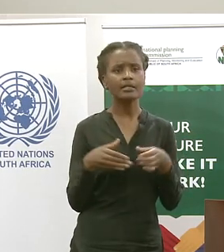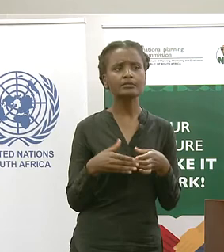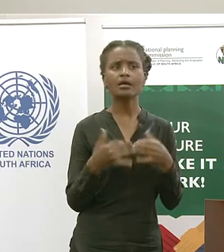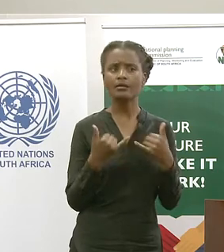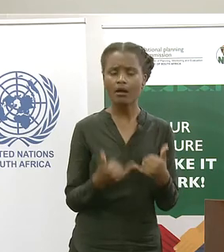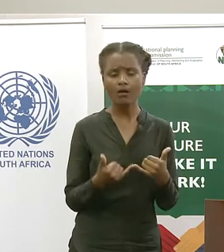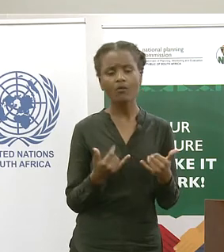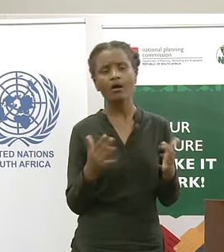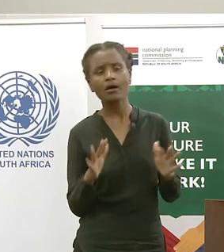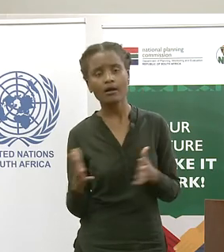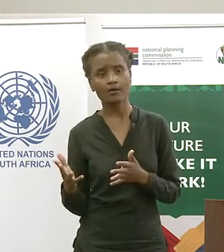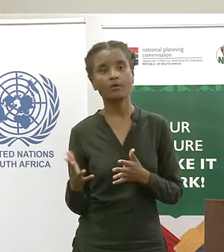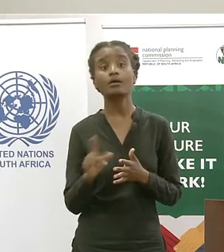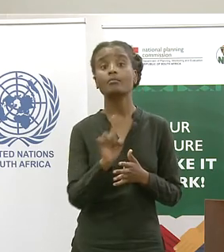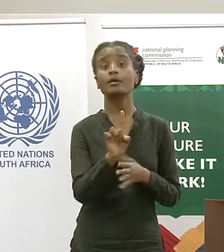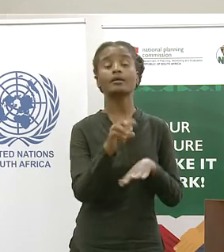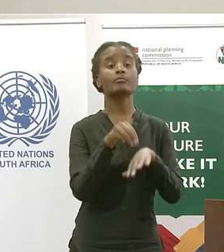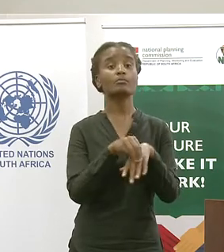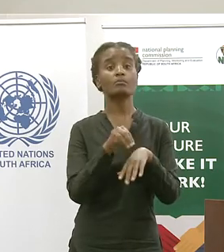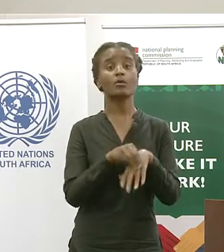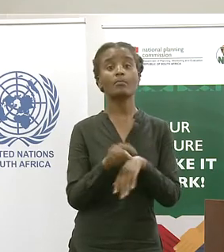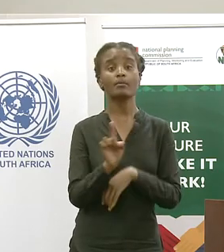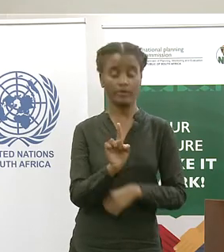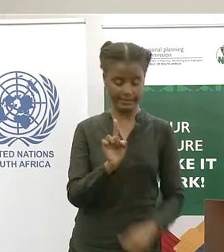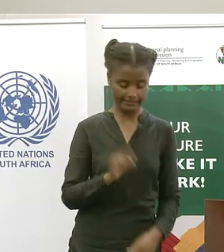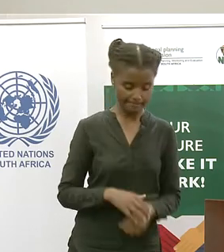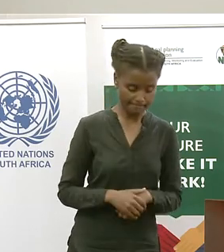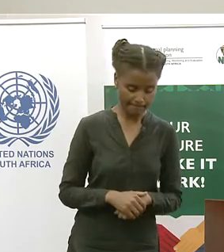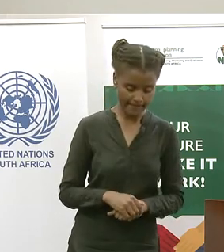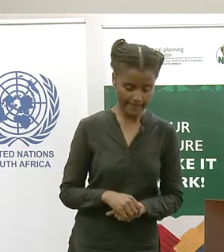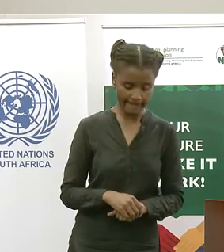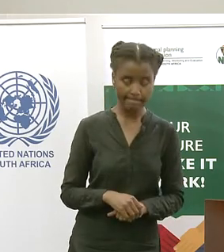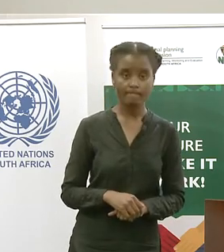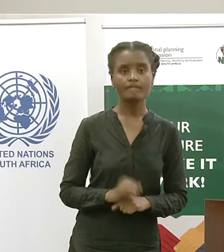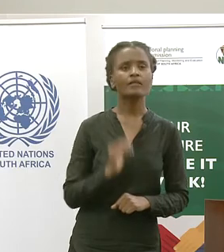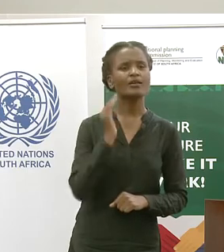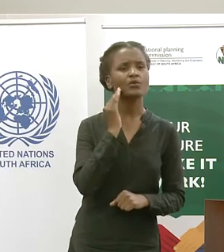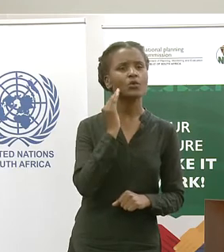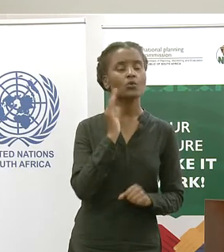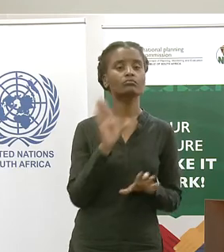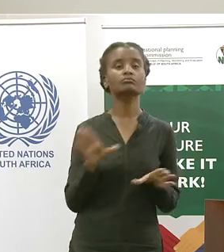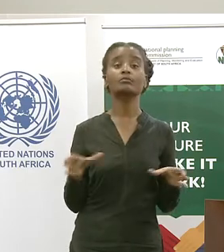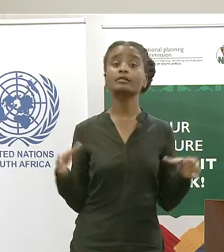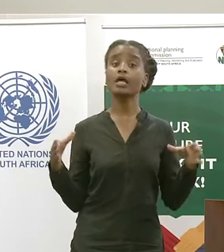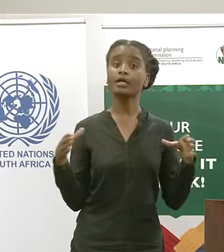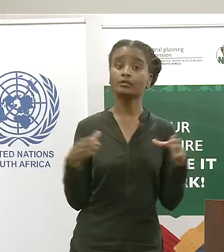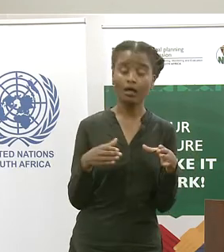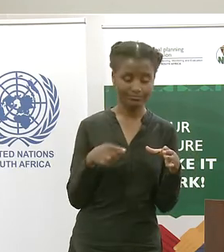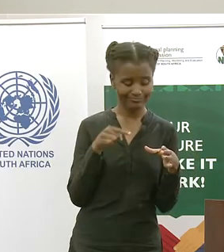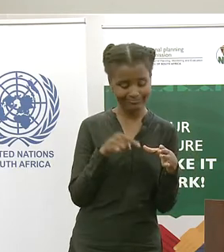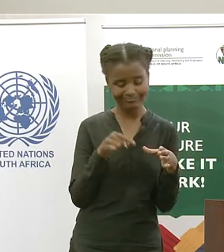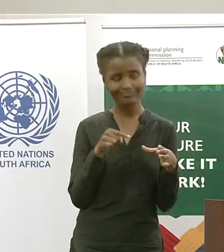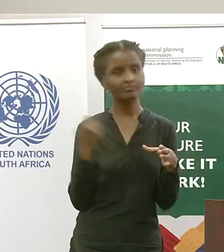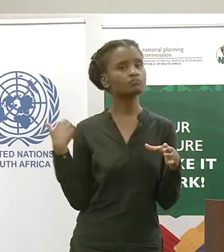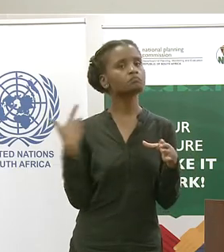today. But here is the problem, is that we know where the sector are, but the people who